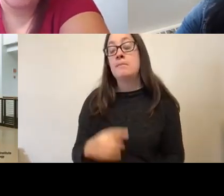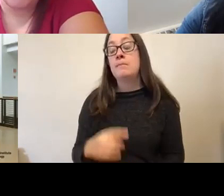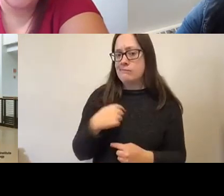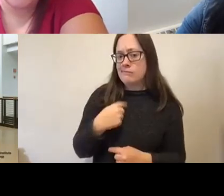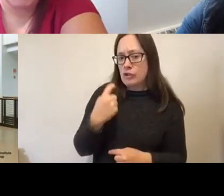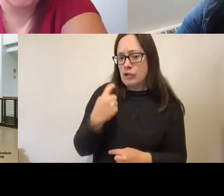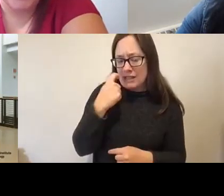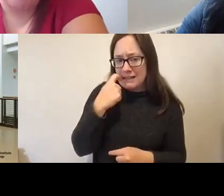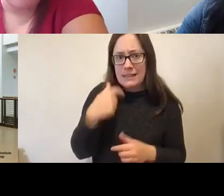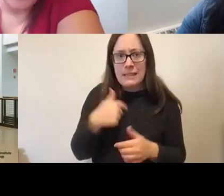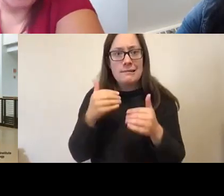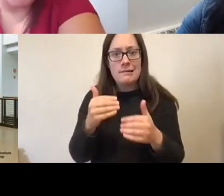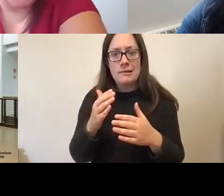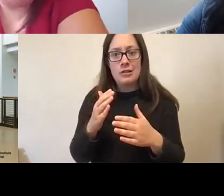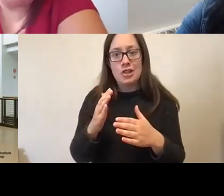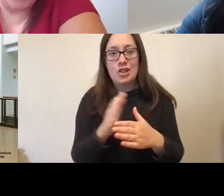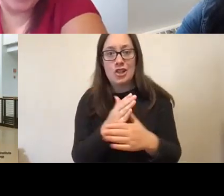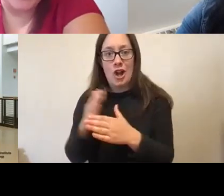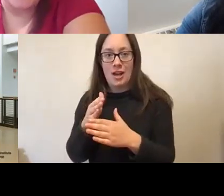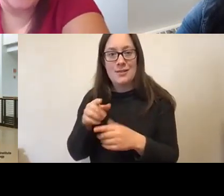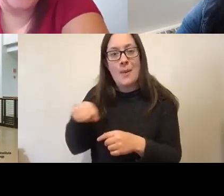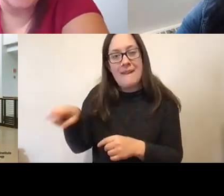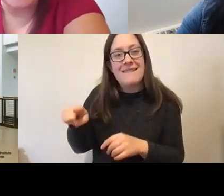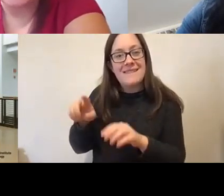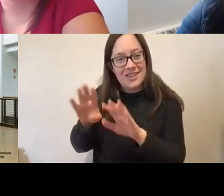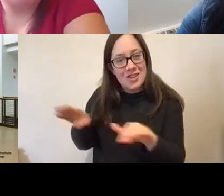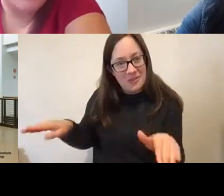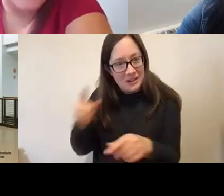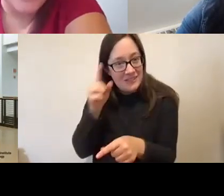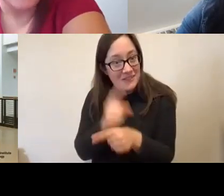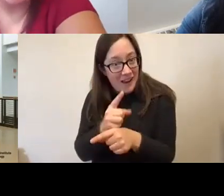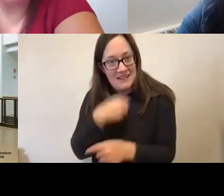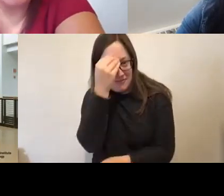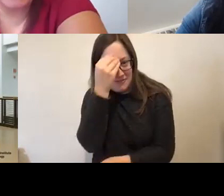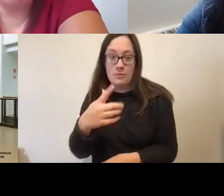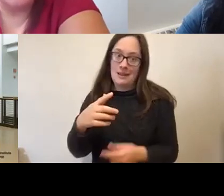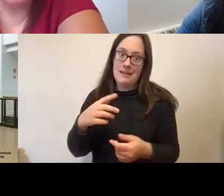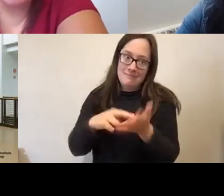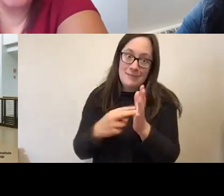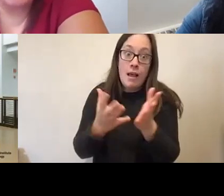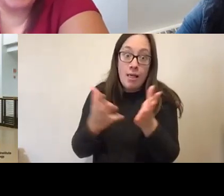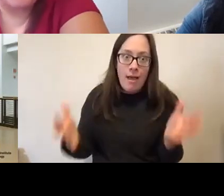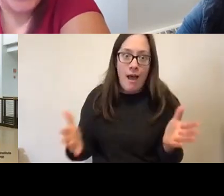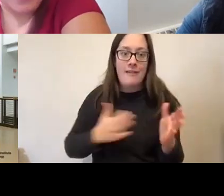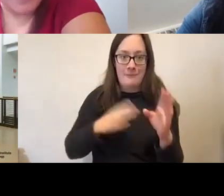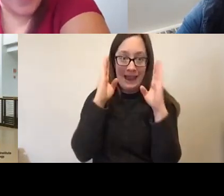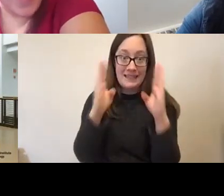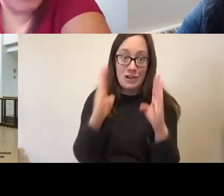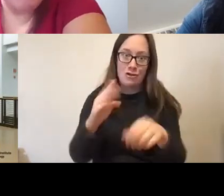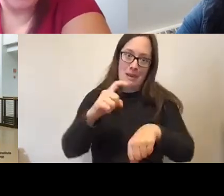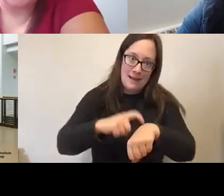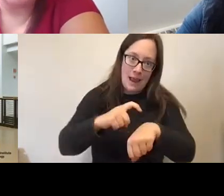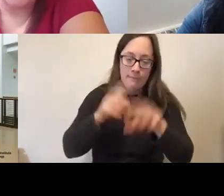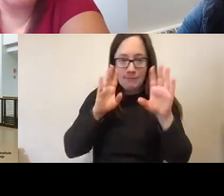have, the children who take up my every moment of free time. So what I've been sharing